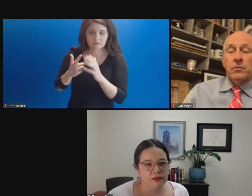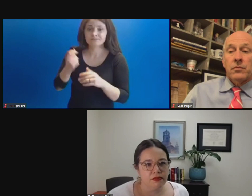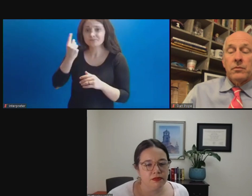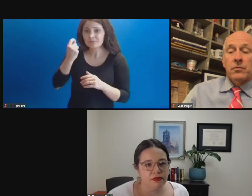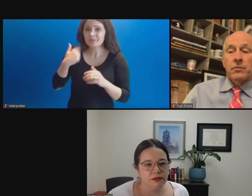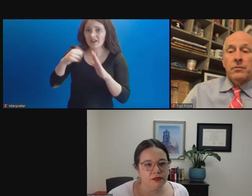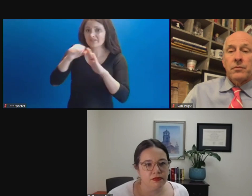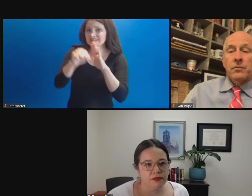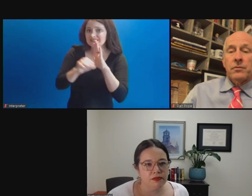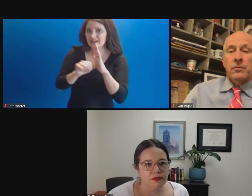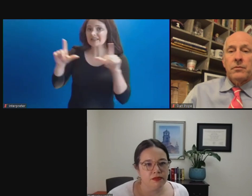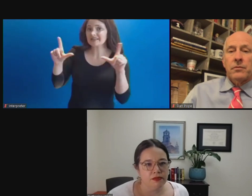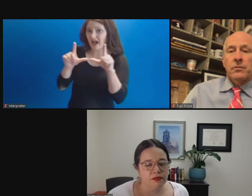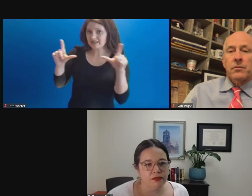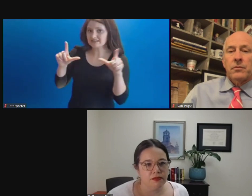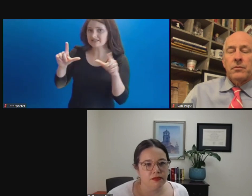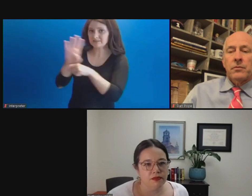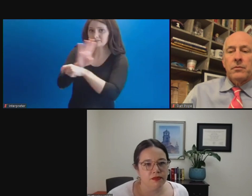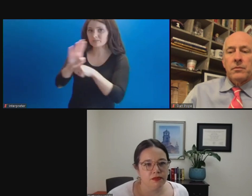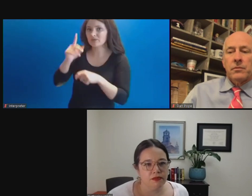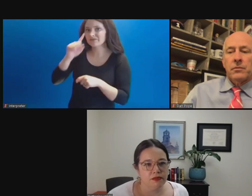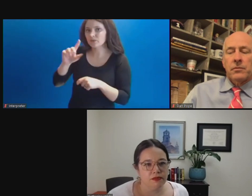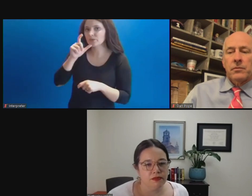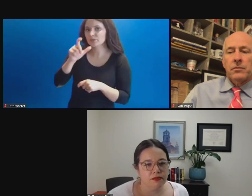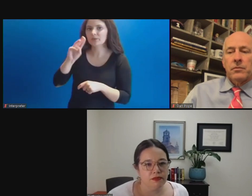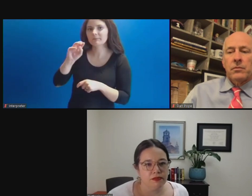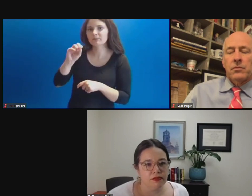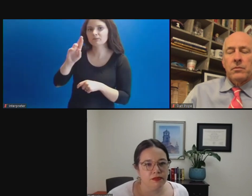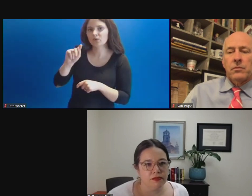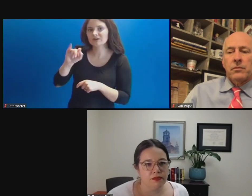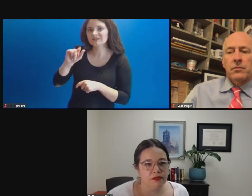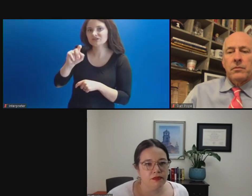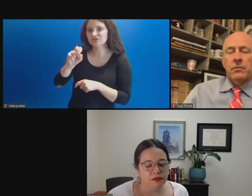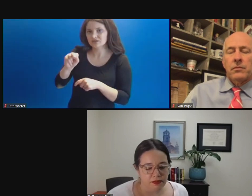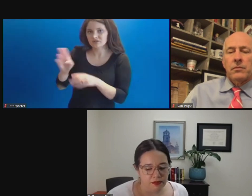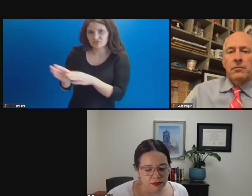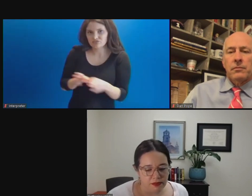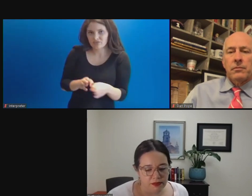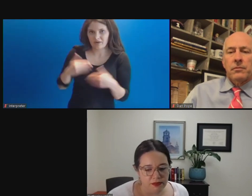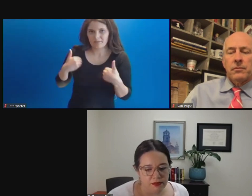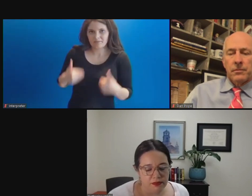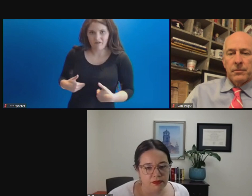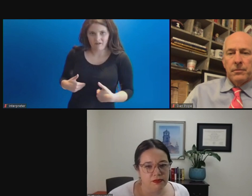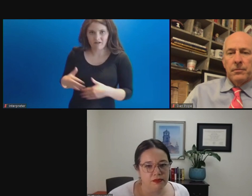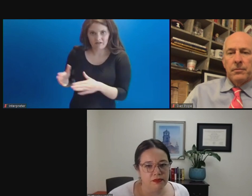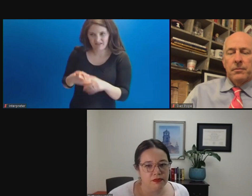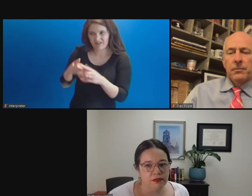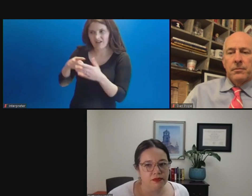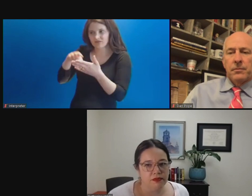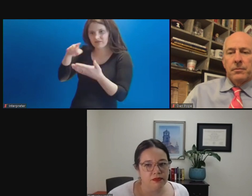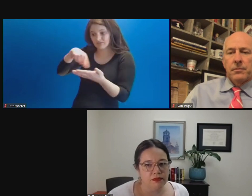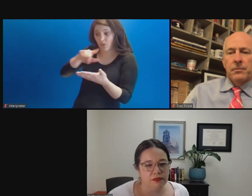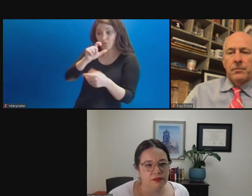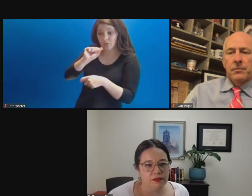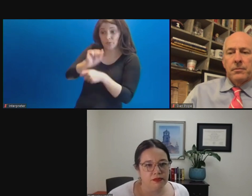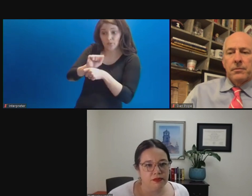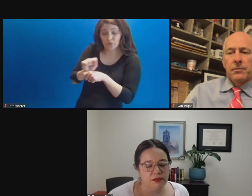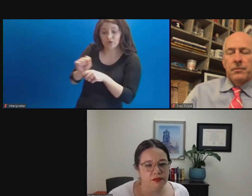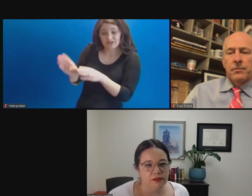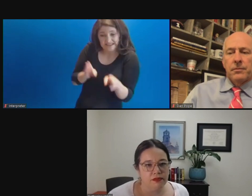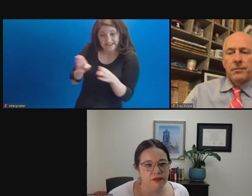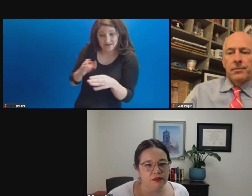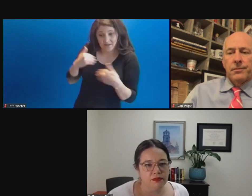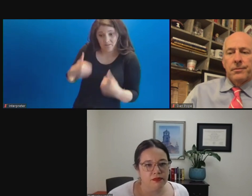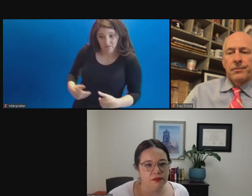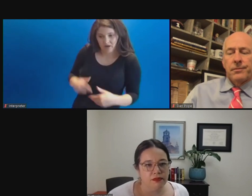licensing entity that for morticians, and they should check their licensing institution